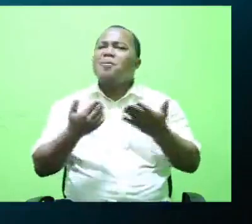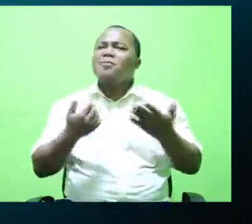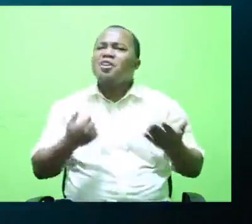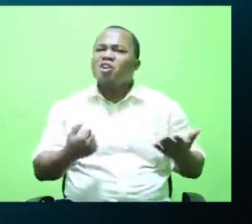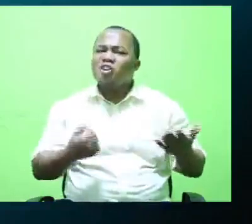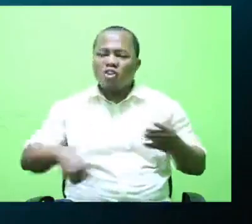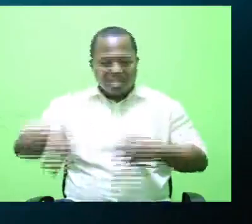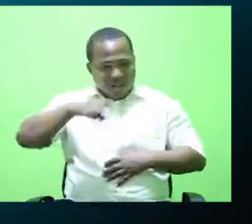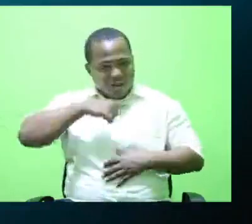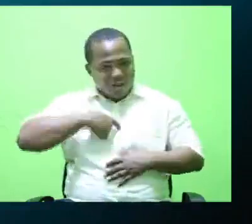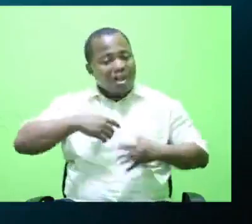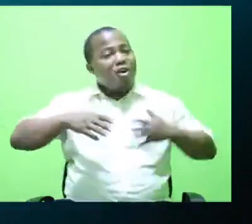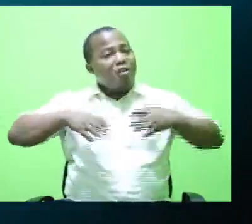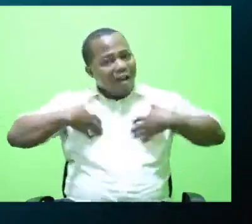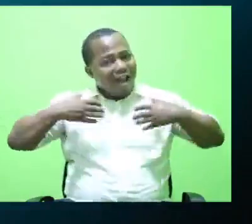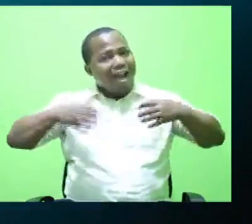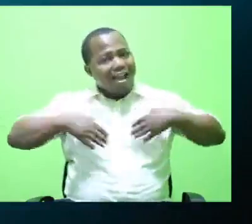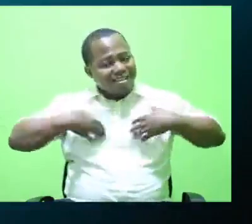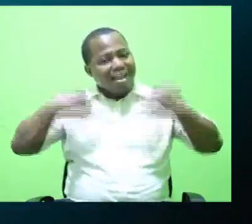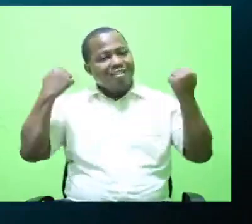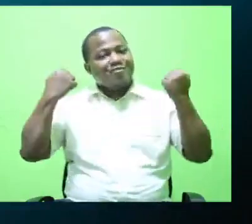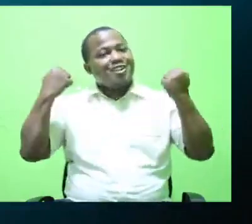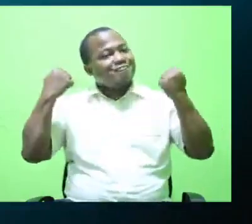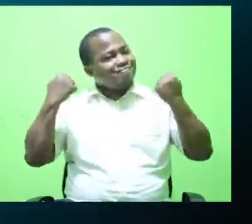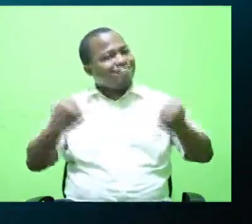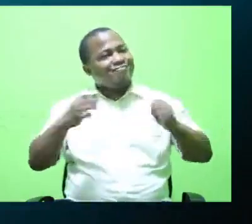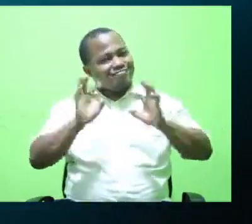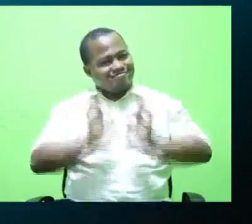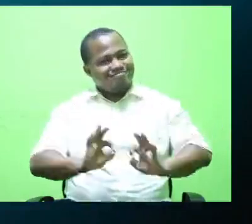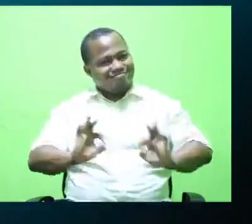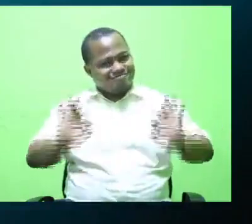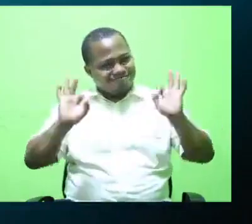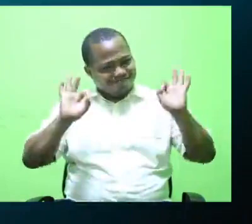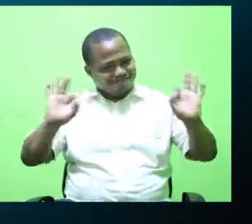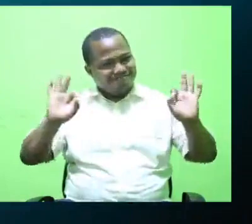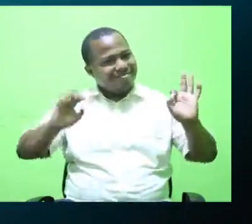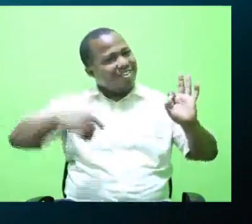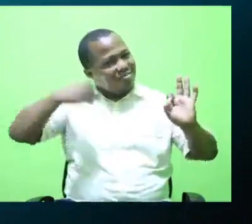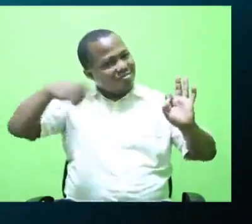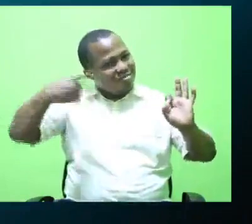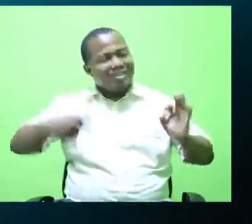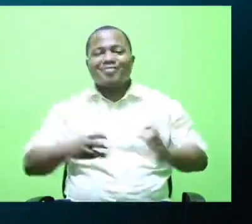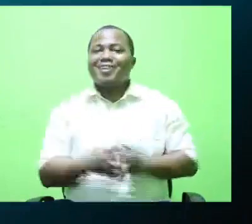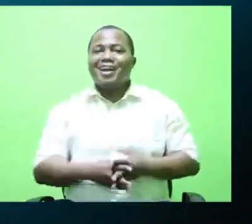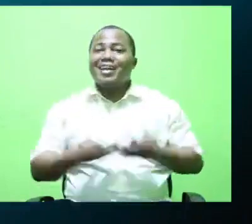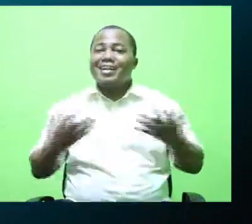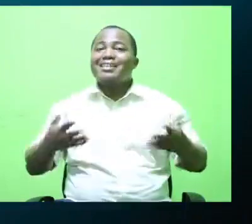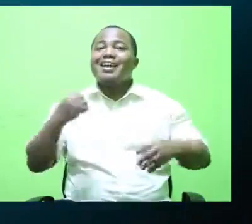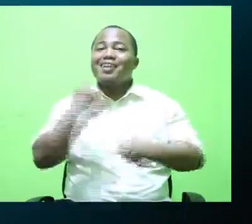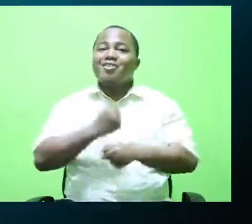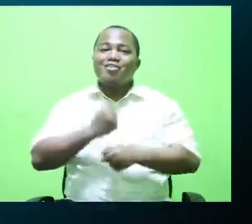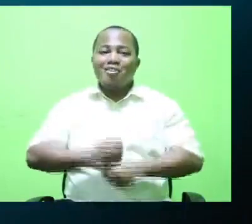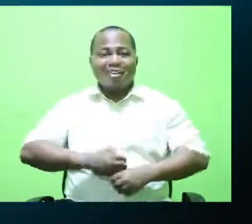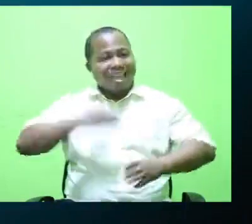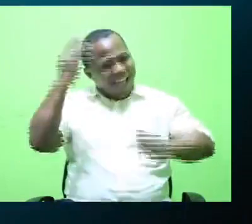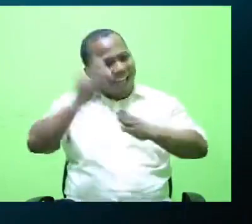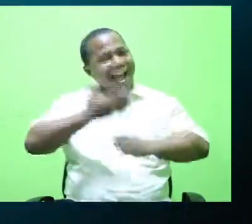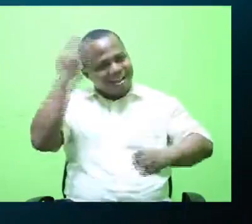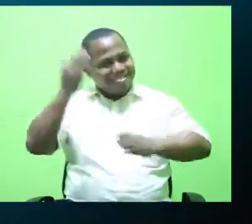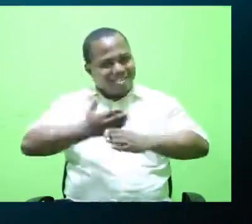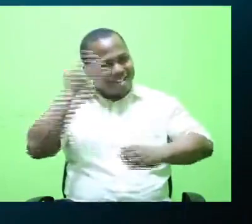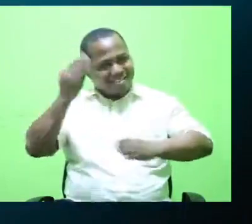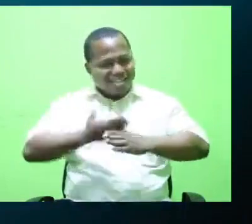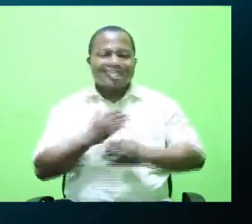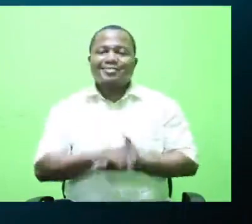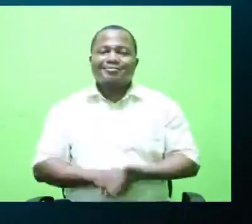Because we want to have a good, healthy forever. So, let us do an